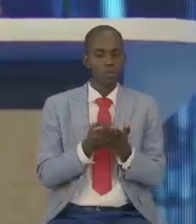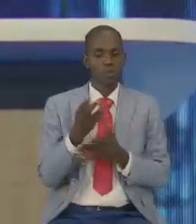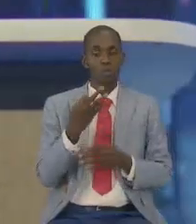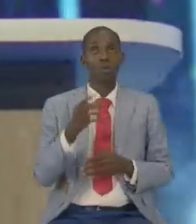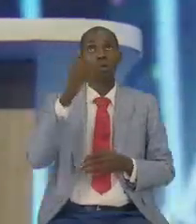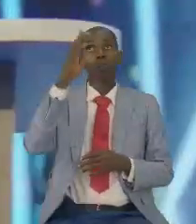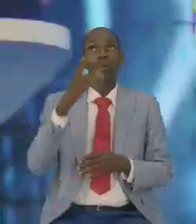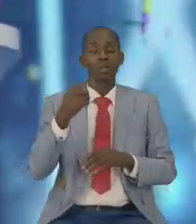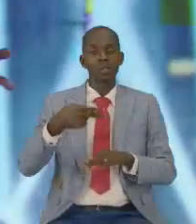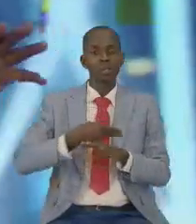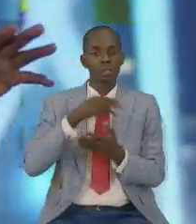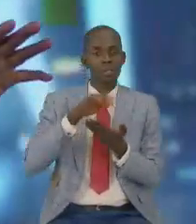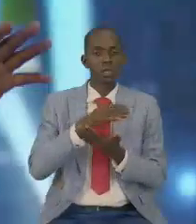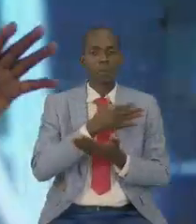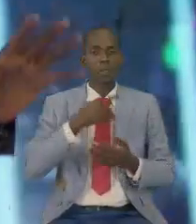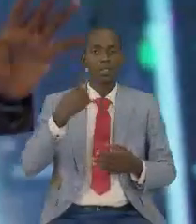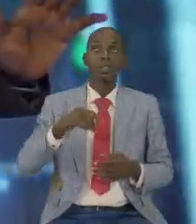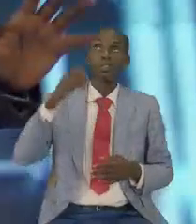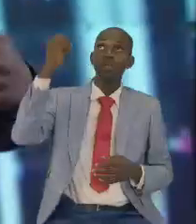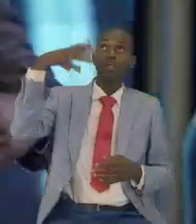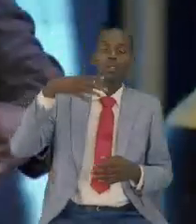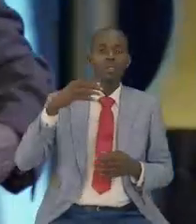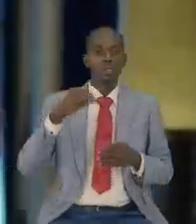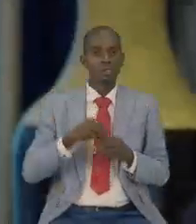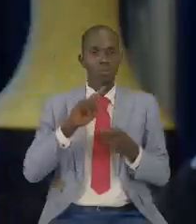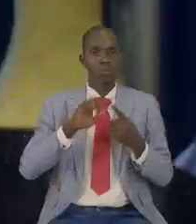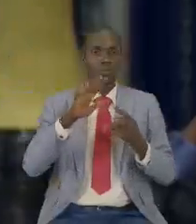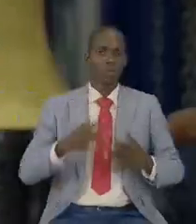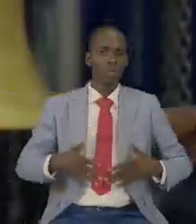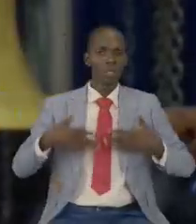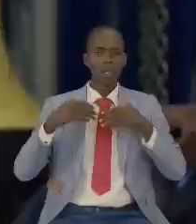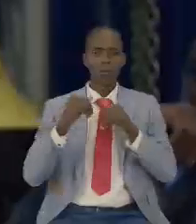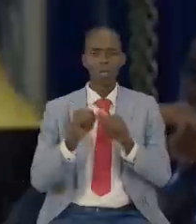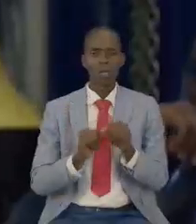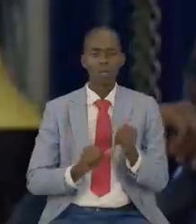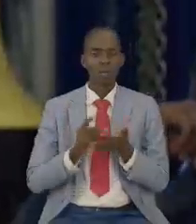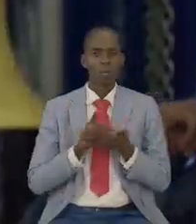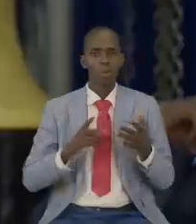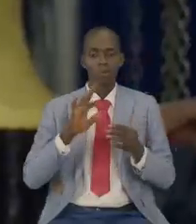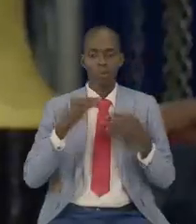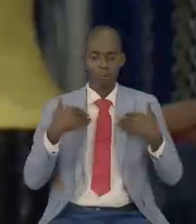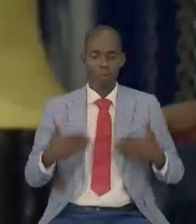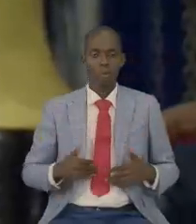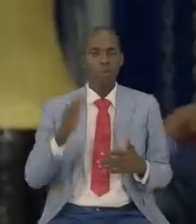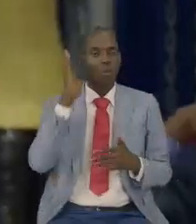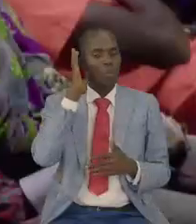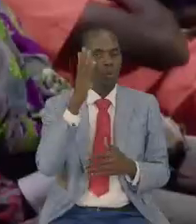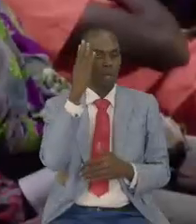life, every part of your body will experience healing and